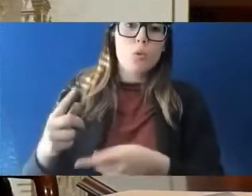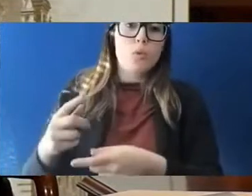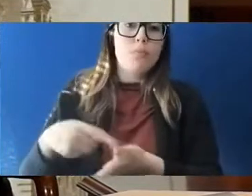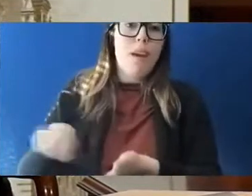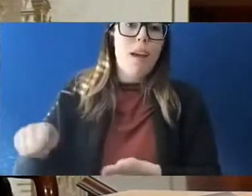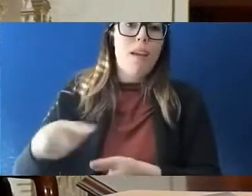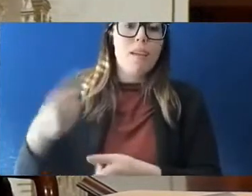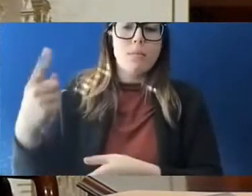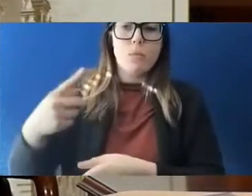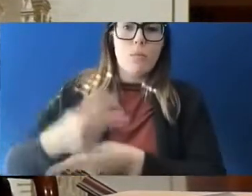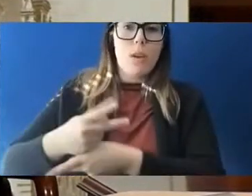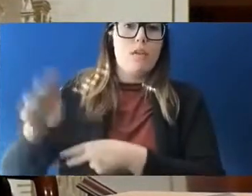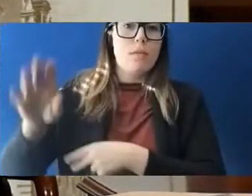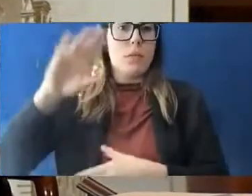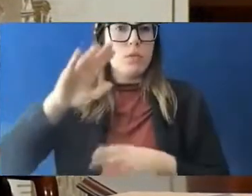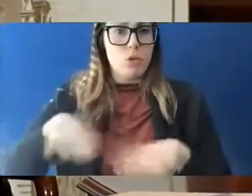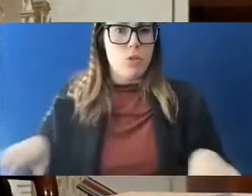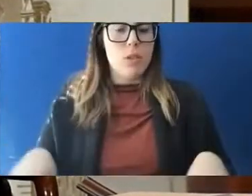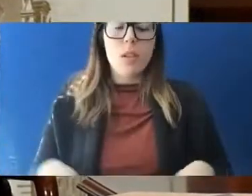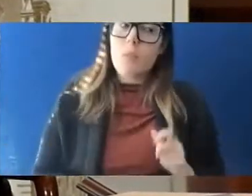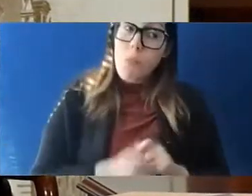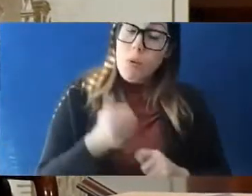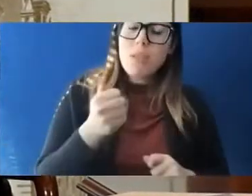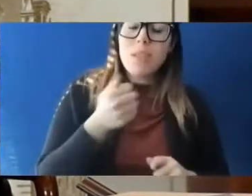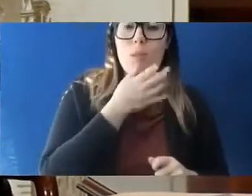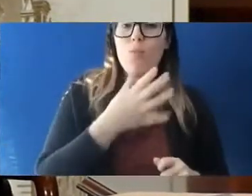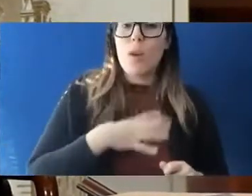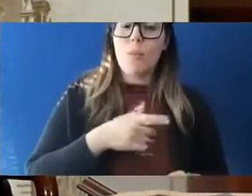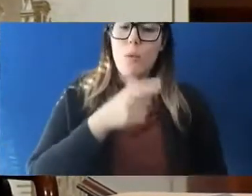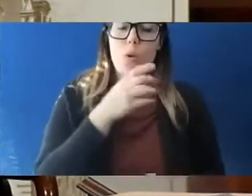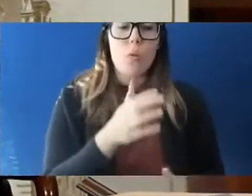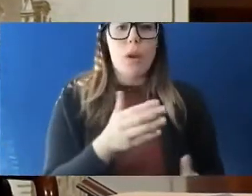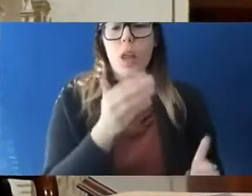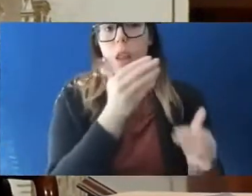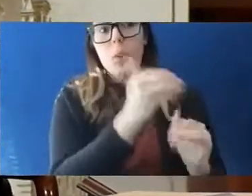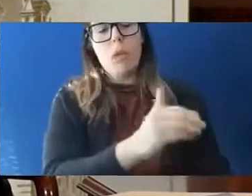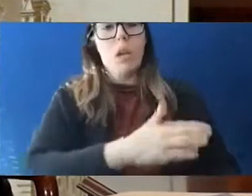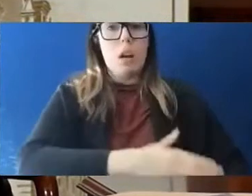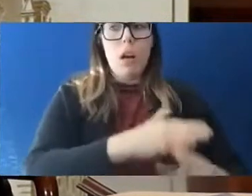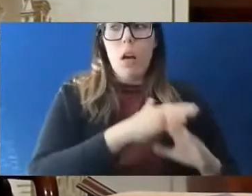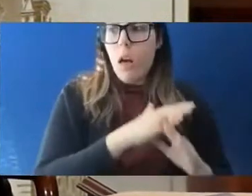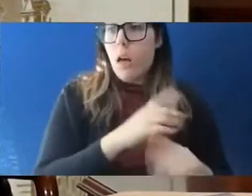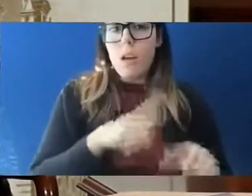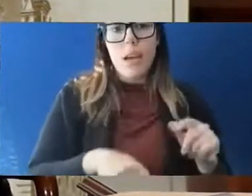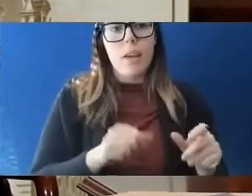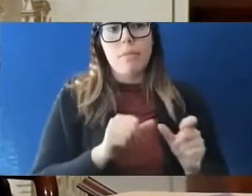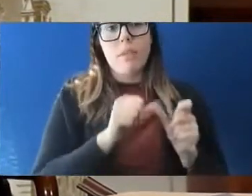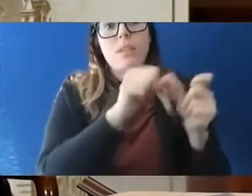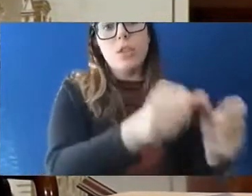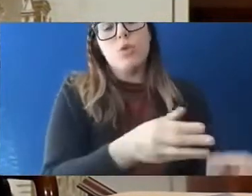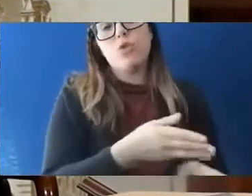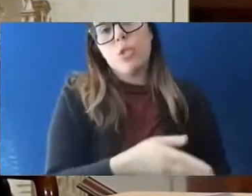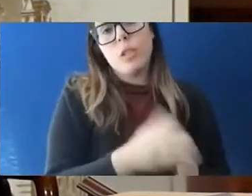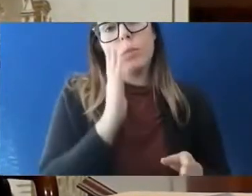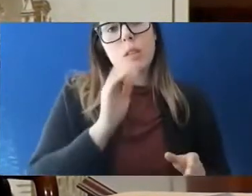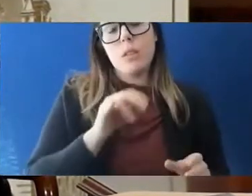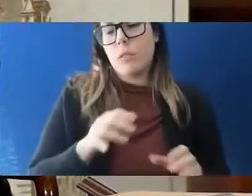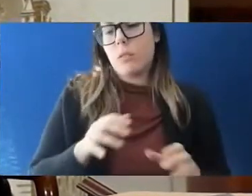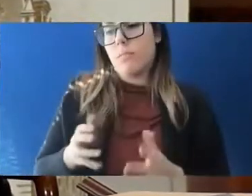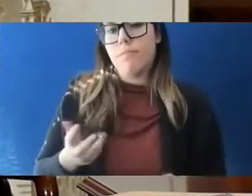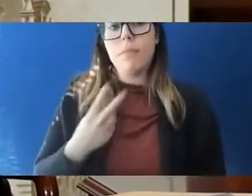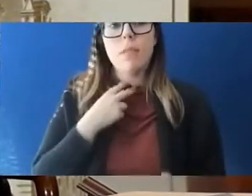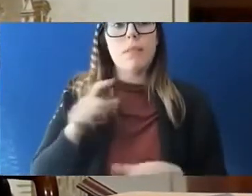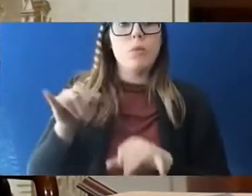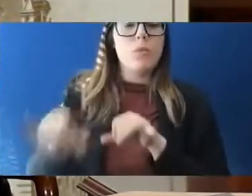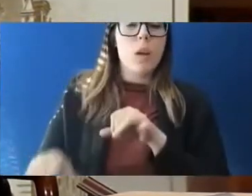women, particularly women, back so that they're not able to advance their careers. And